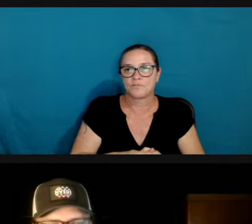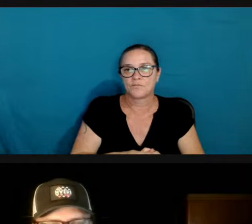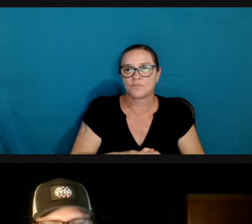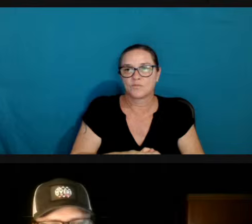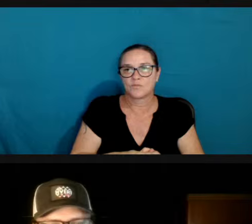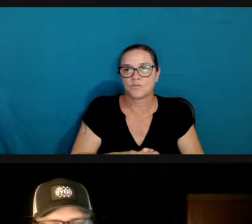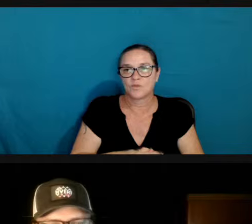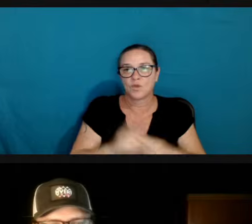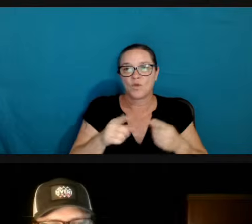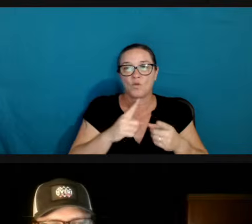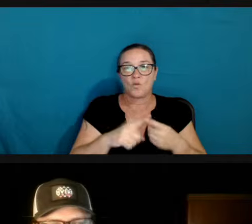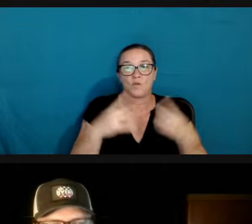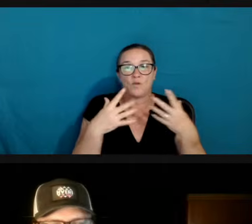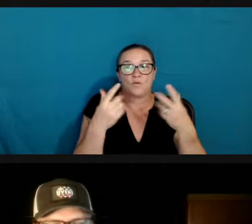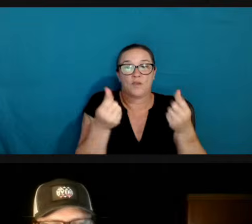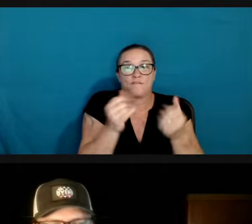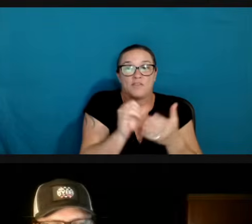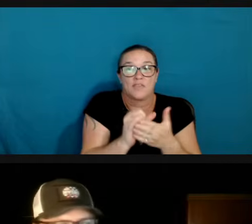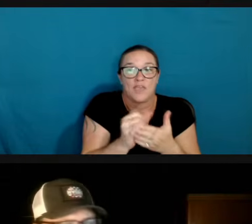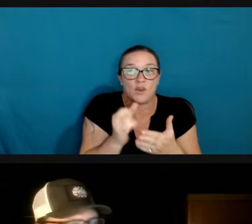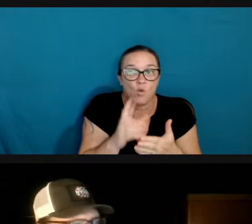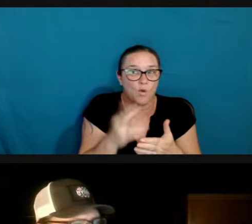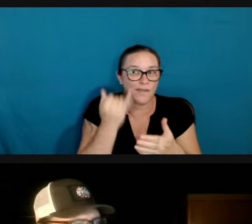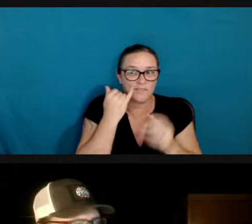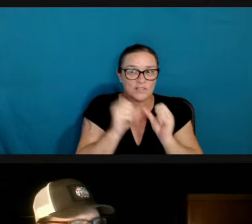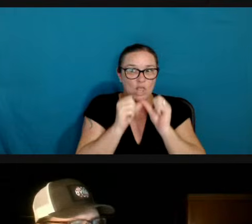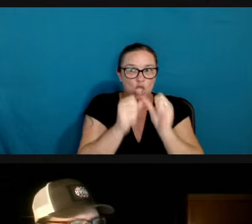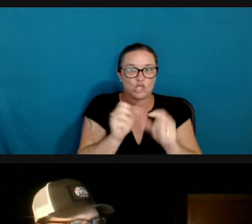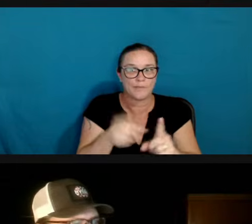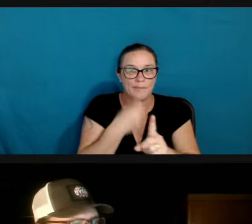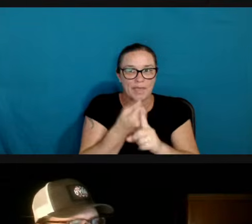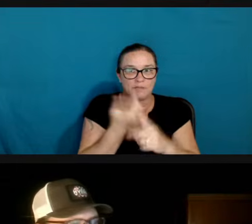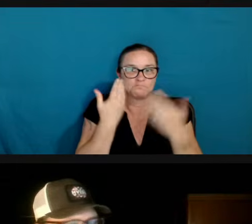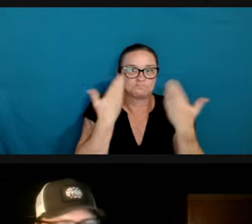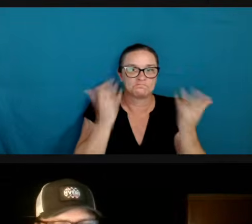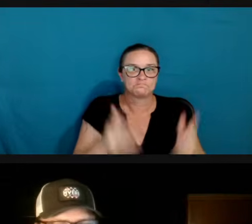recover that, or whether that's a long-term impact. We'll have to just wait and see.